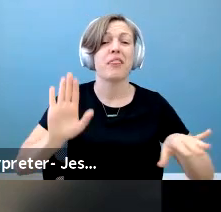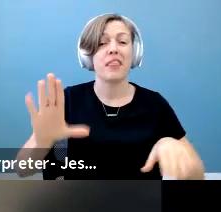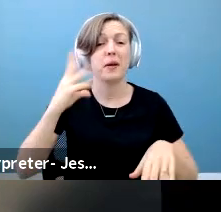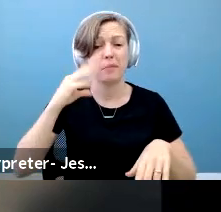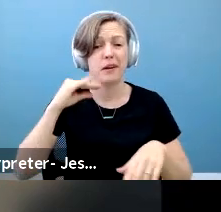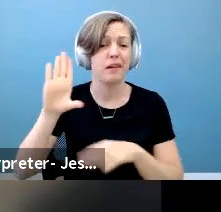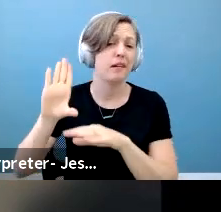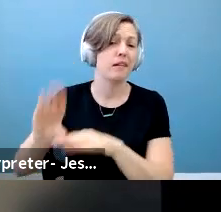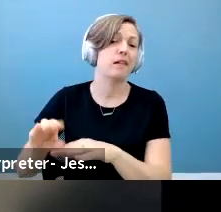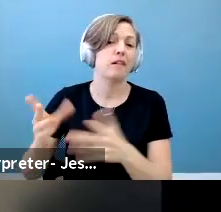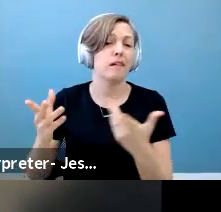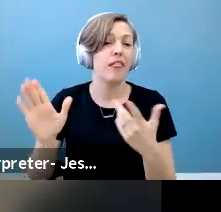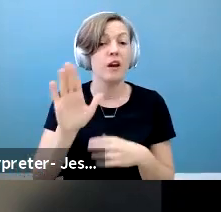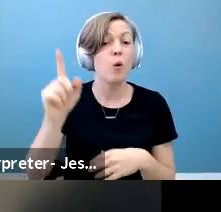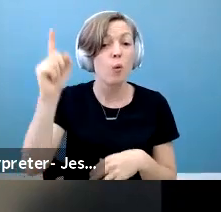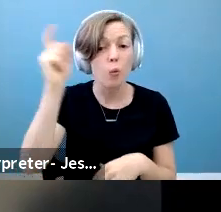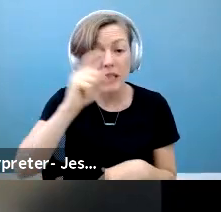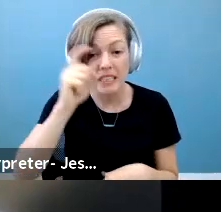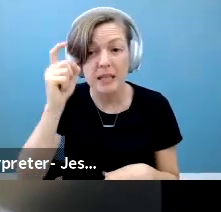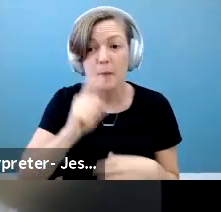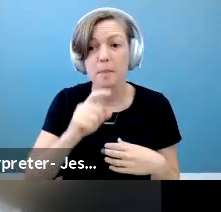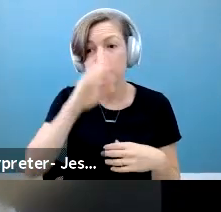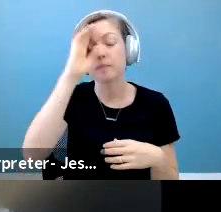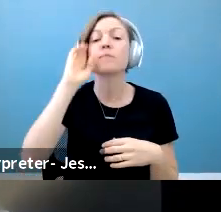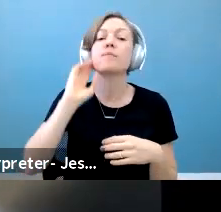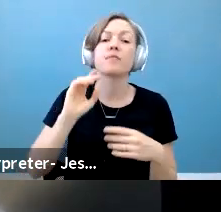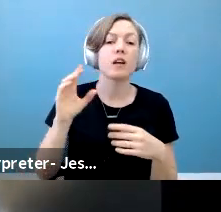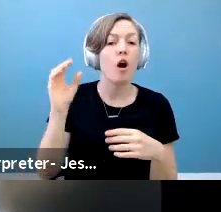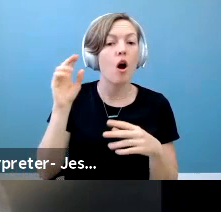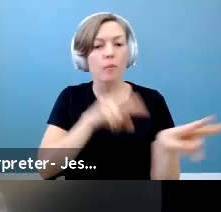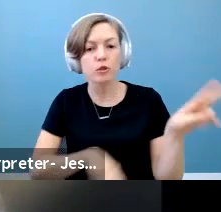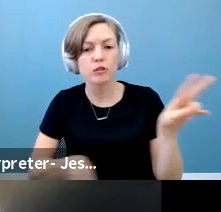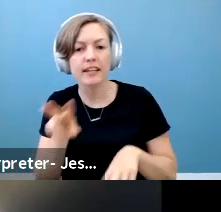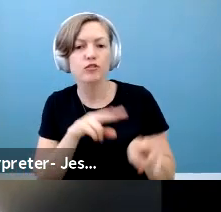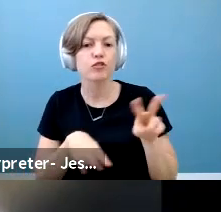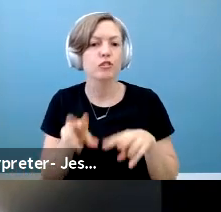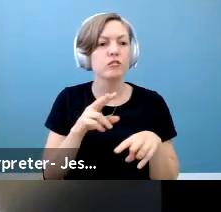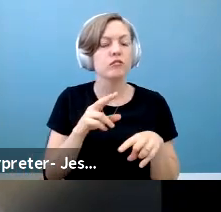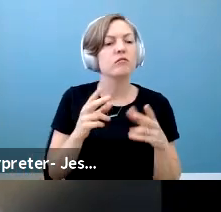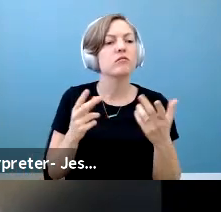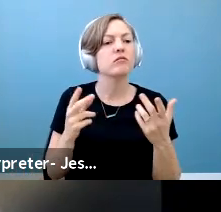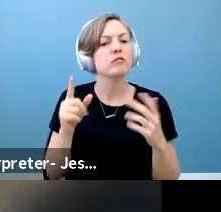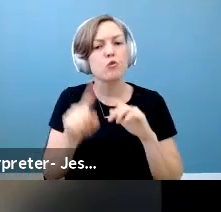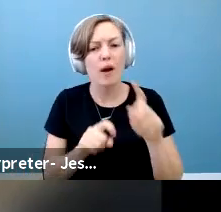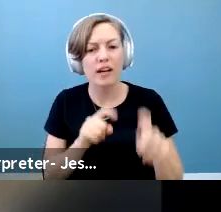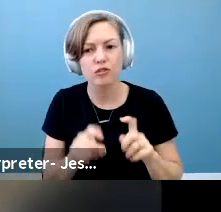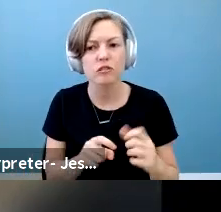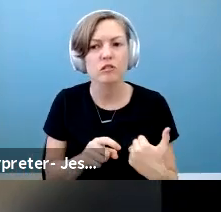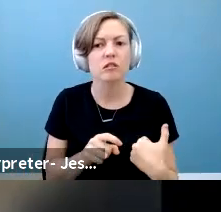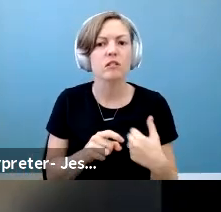their wisdom, their observations, their questions. And I think we do